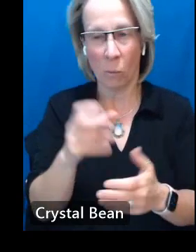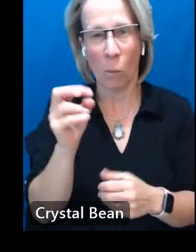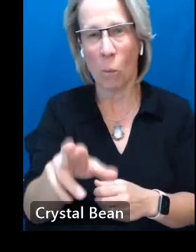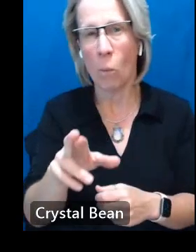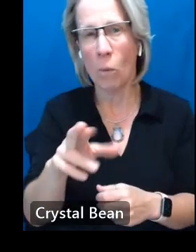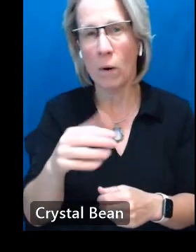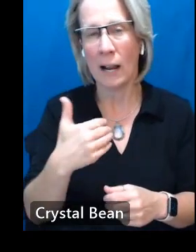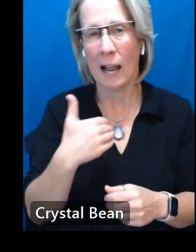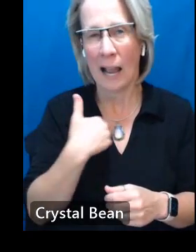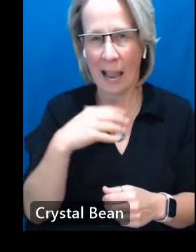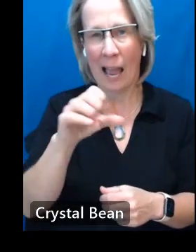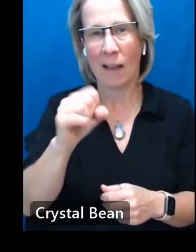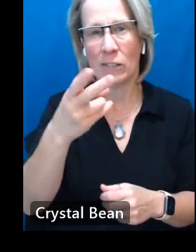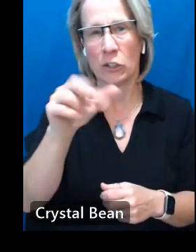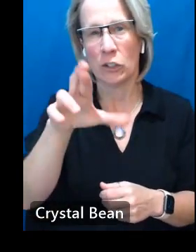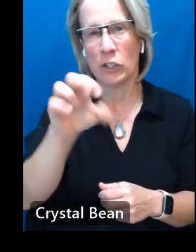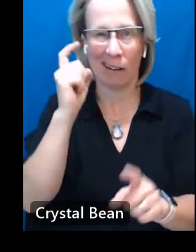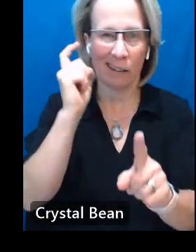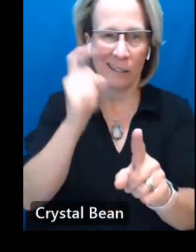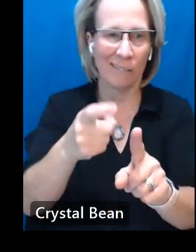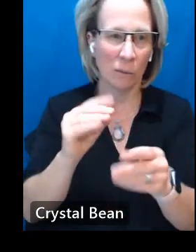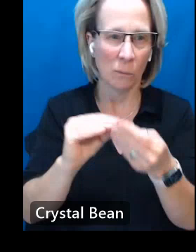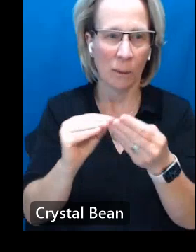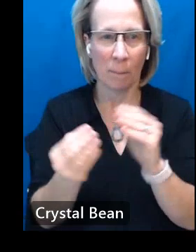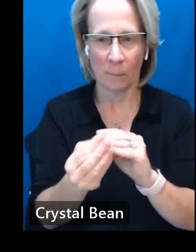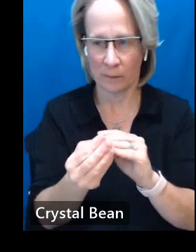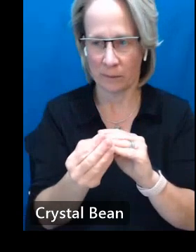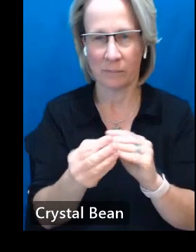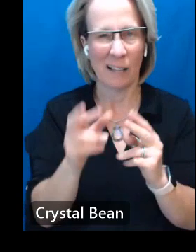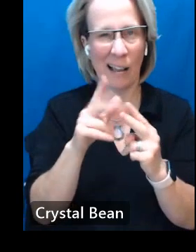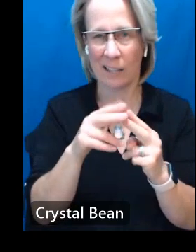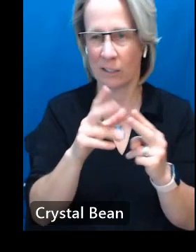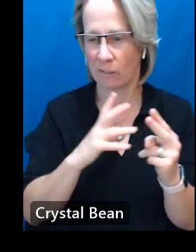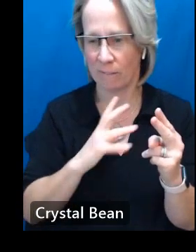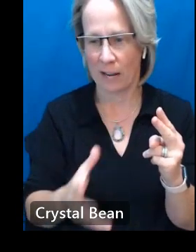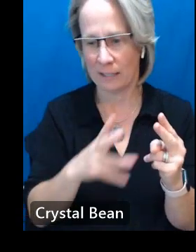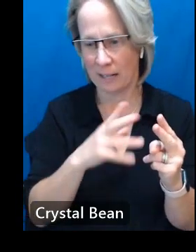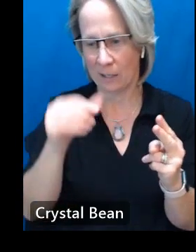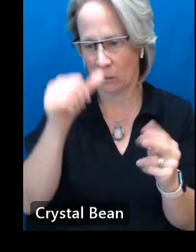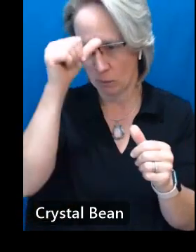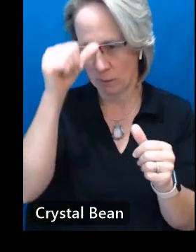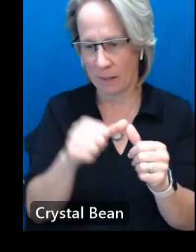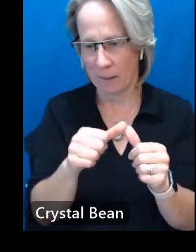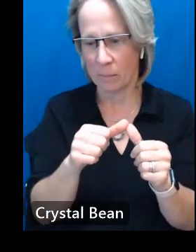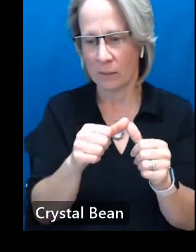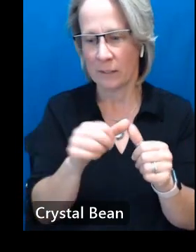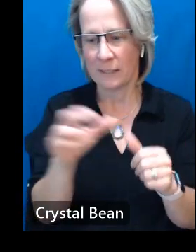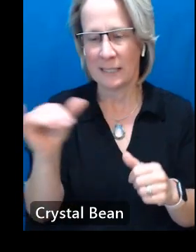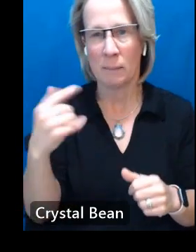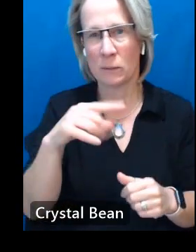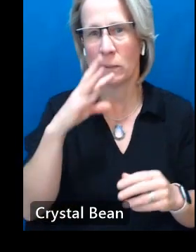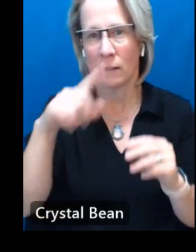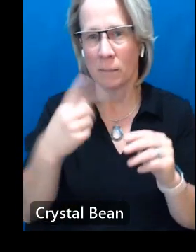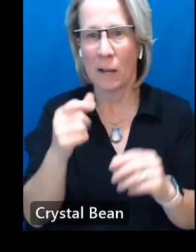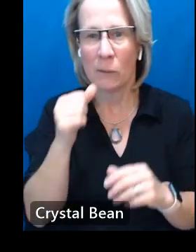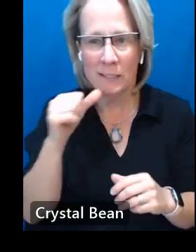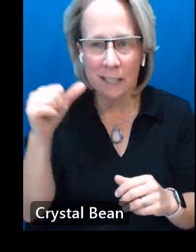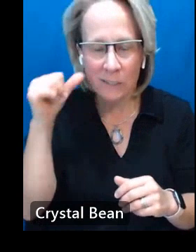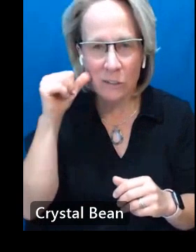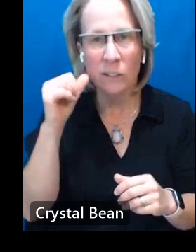you a number. Either is fine. Okay, and then just remember, kind of like we talked about yesterday, all journals that